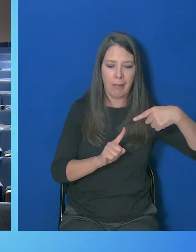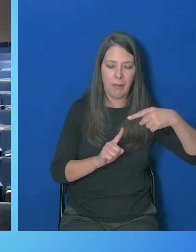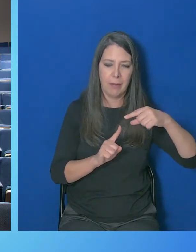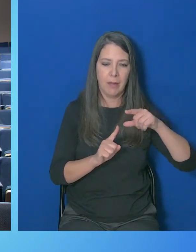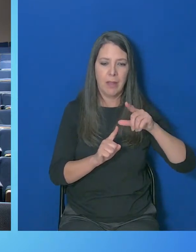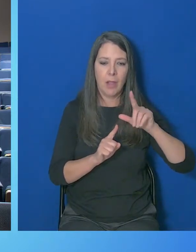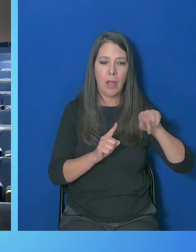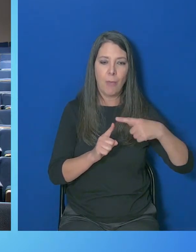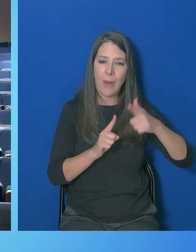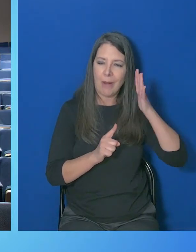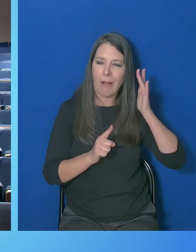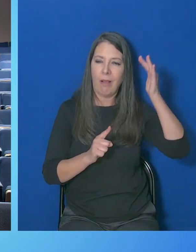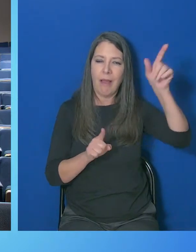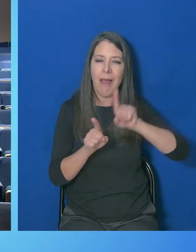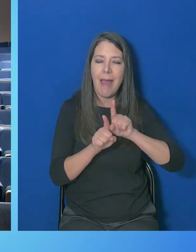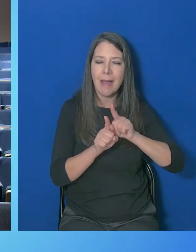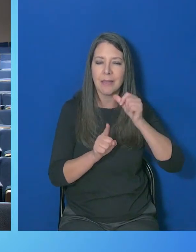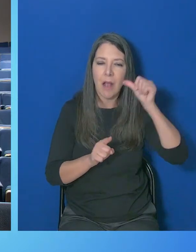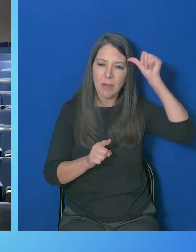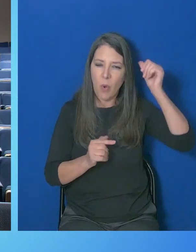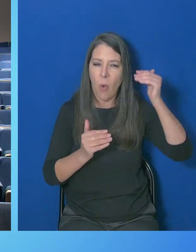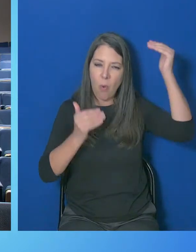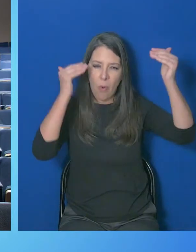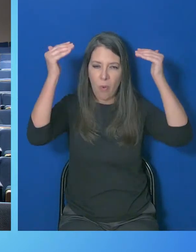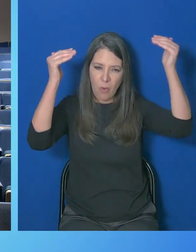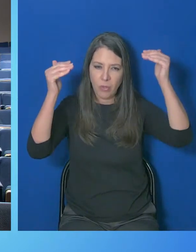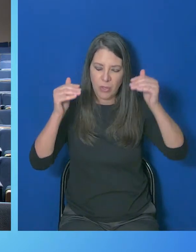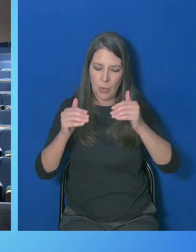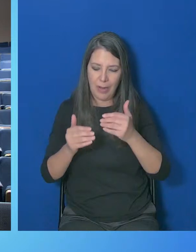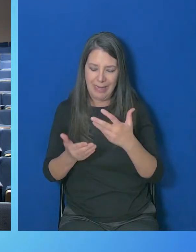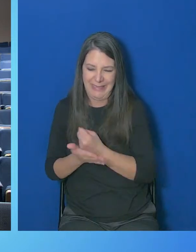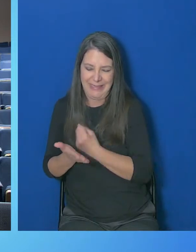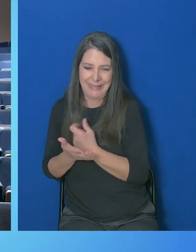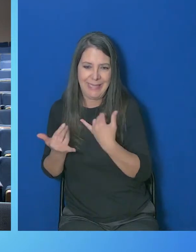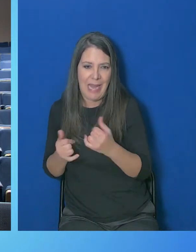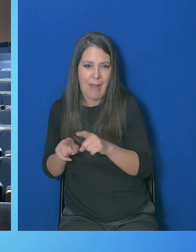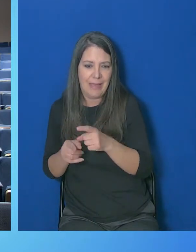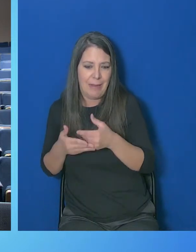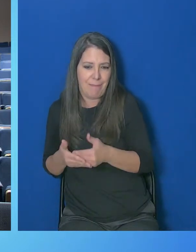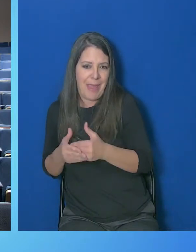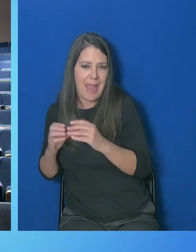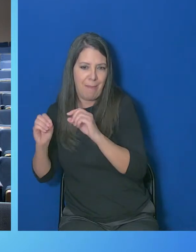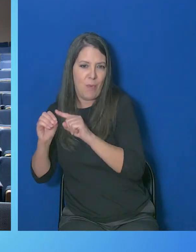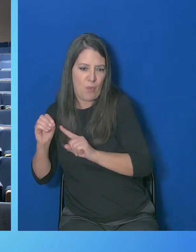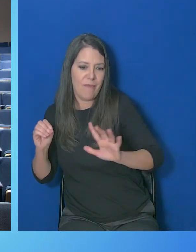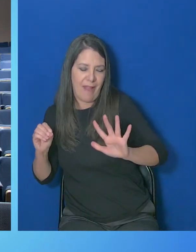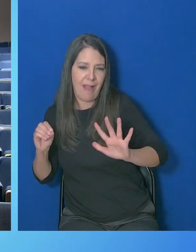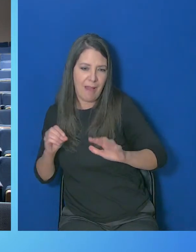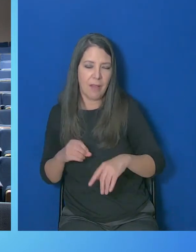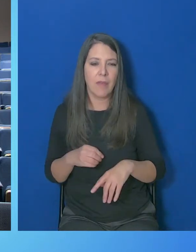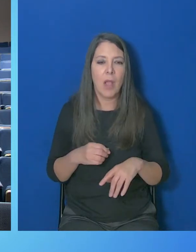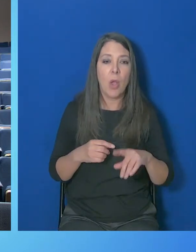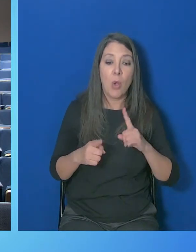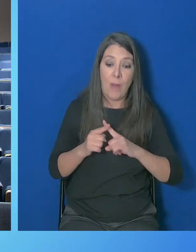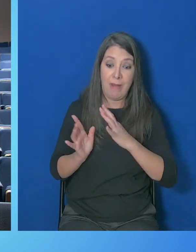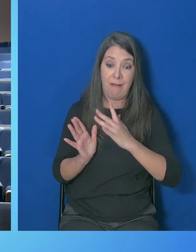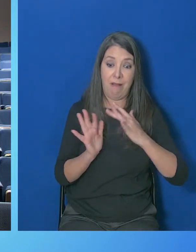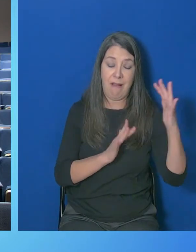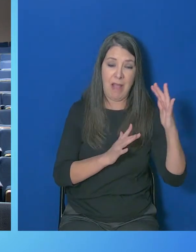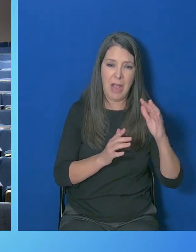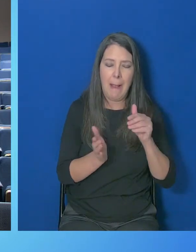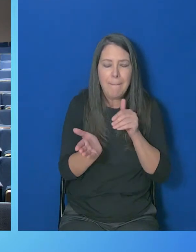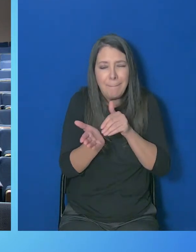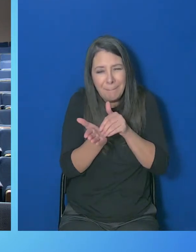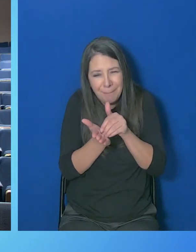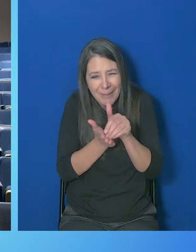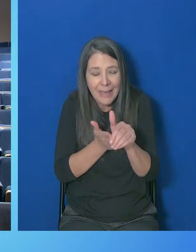years. In the first few years of life, more than 1 million new neural connections are formed